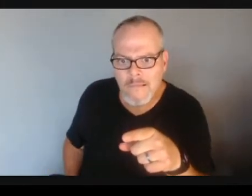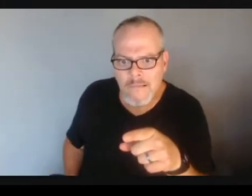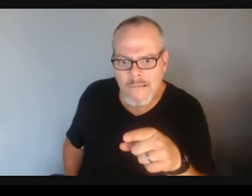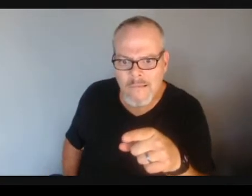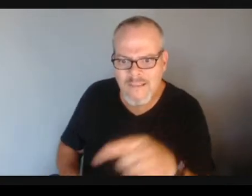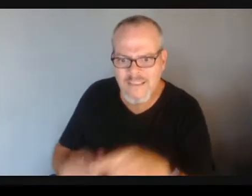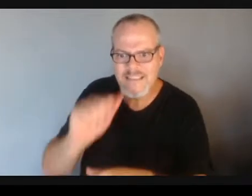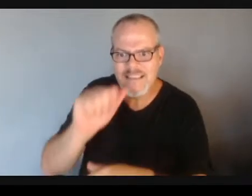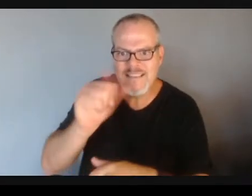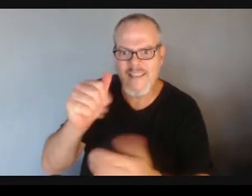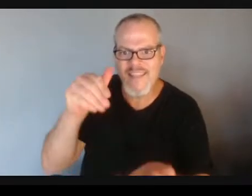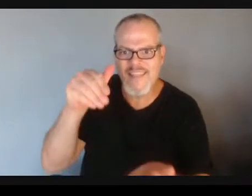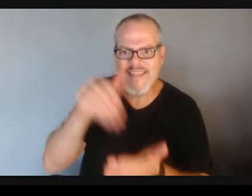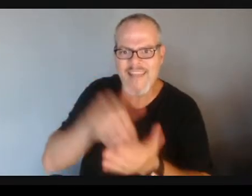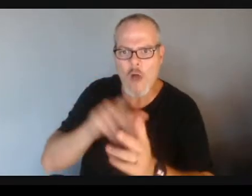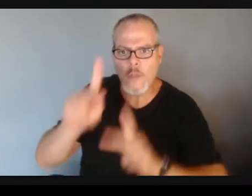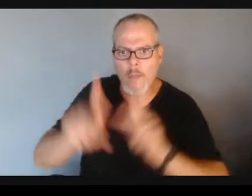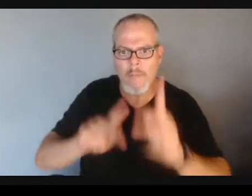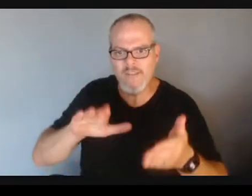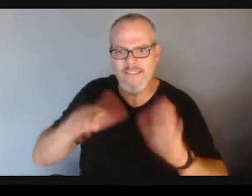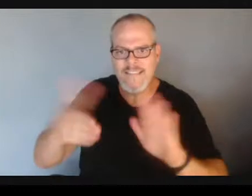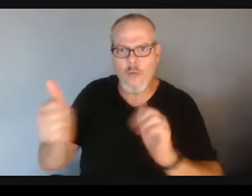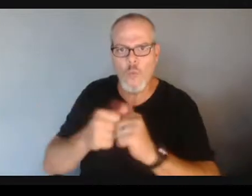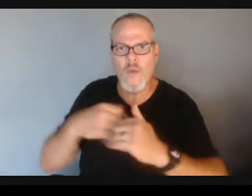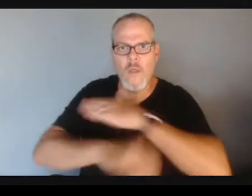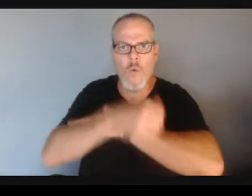dead and a whale on top of a